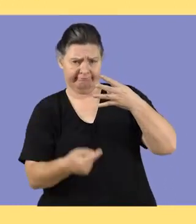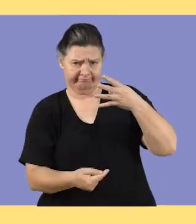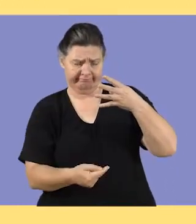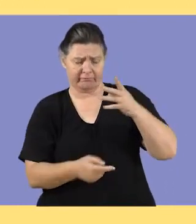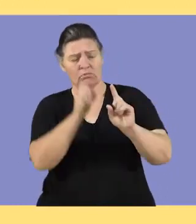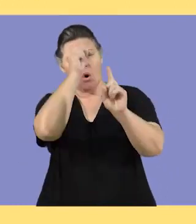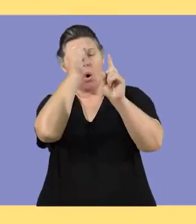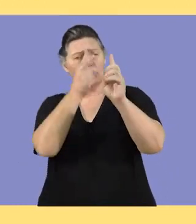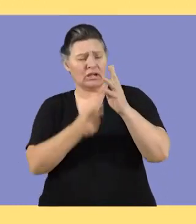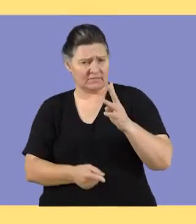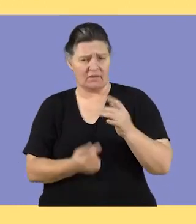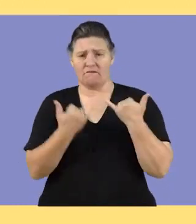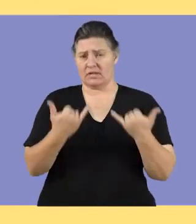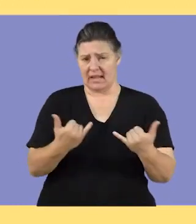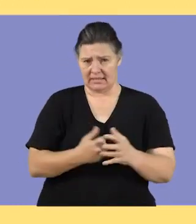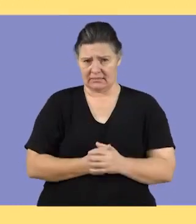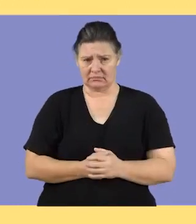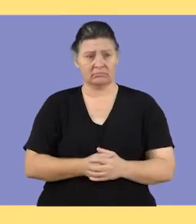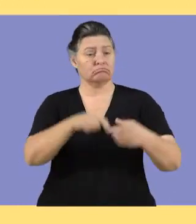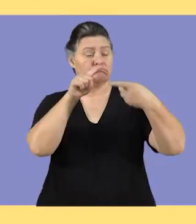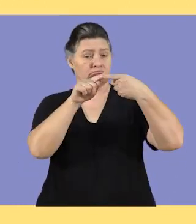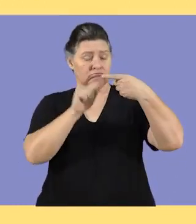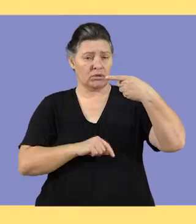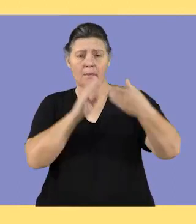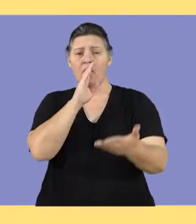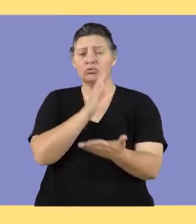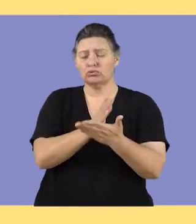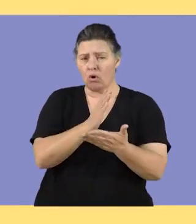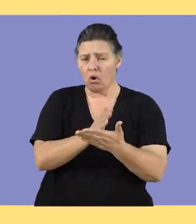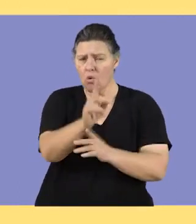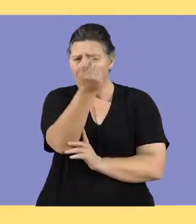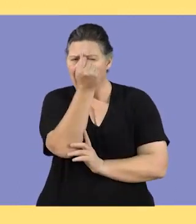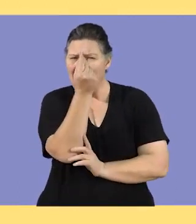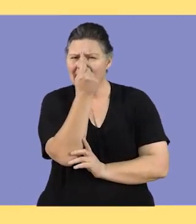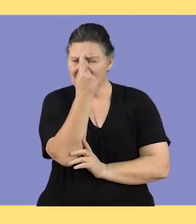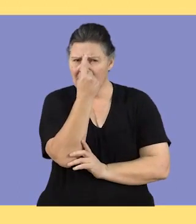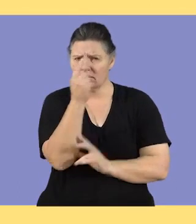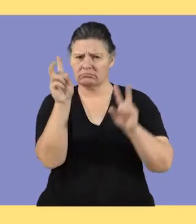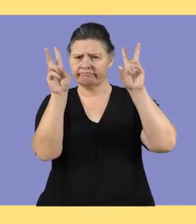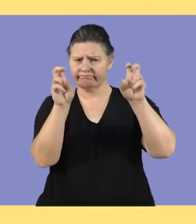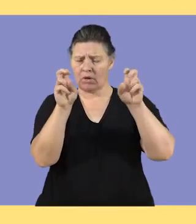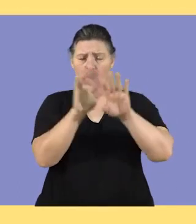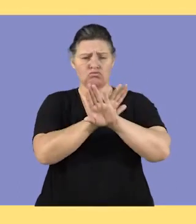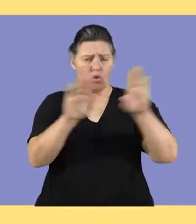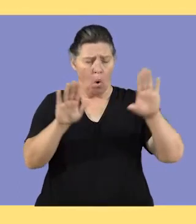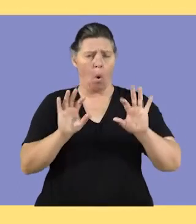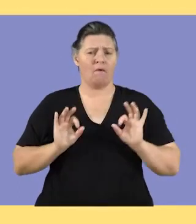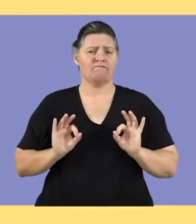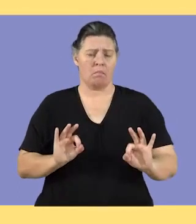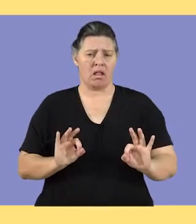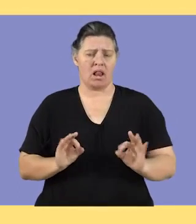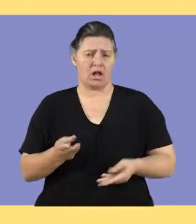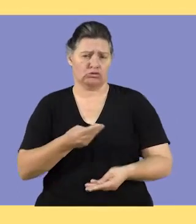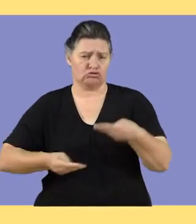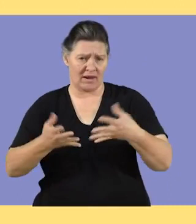these aspects. These are my objectives for today. I'm going to ensure that you get to understand the term informal